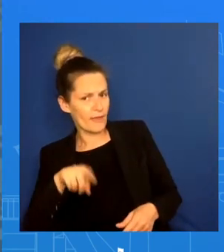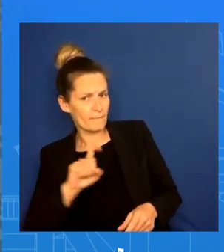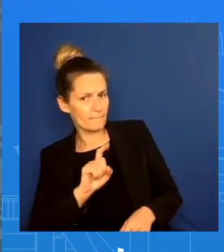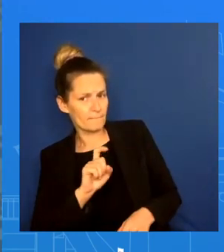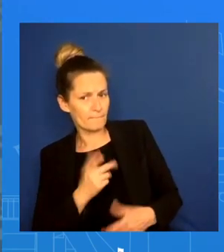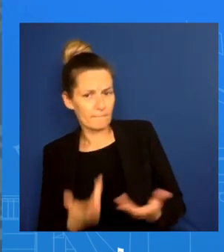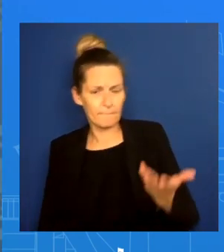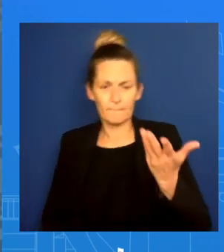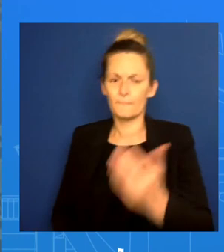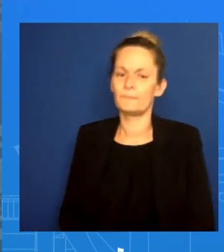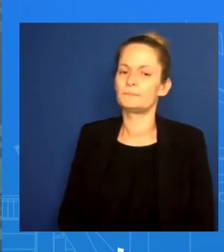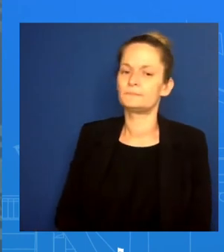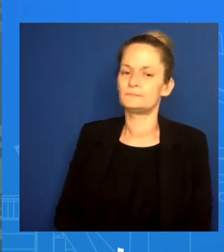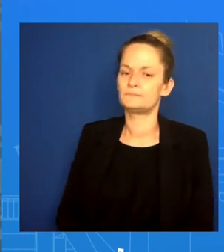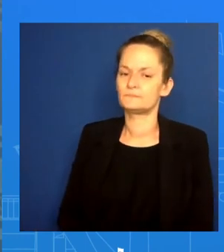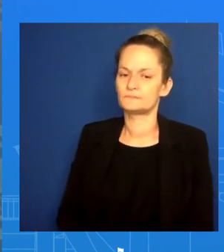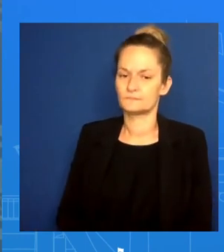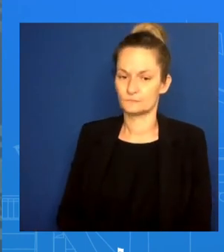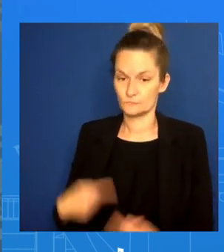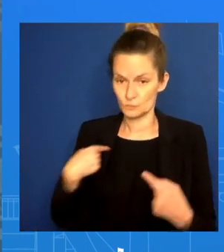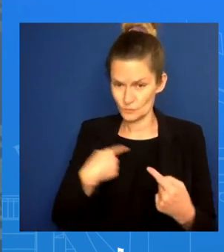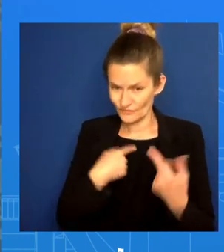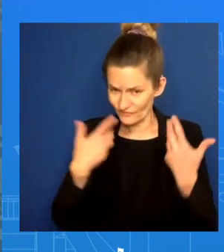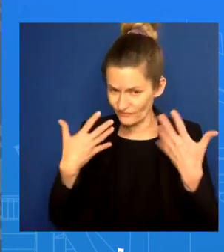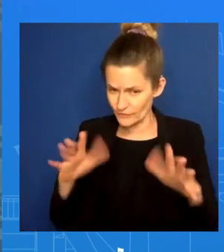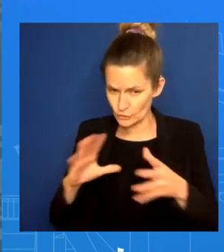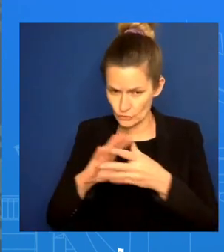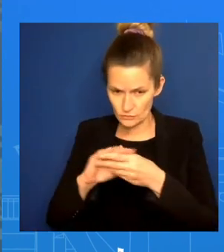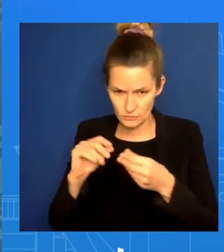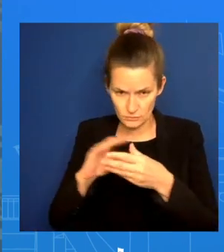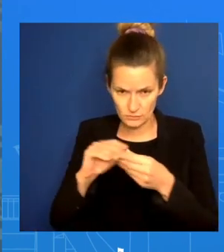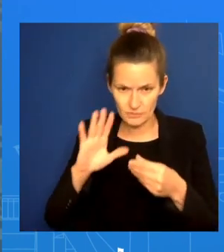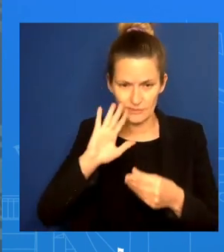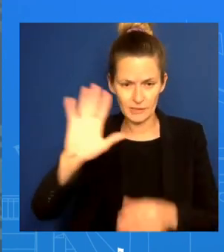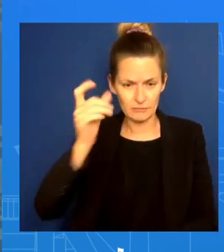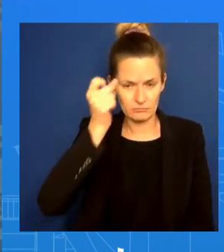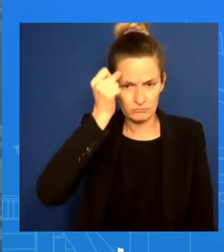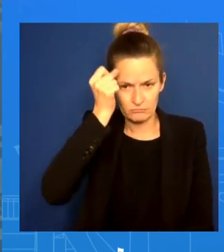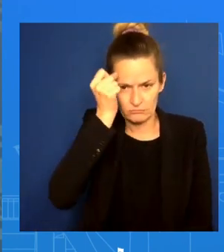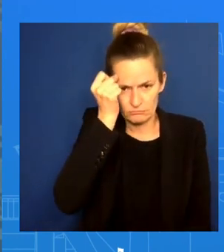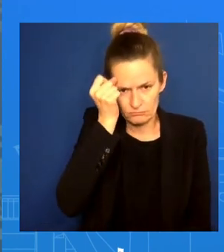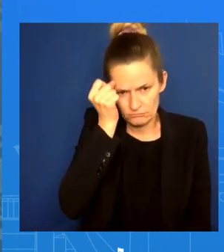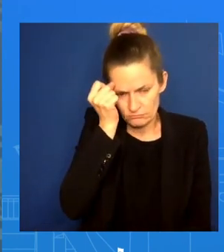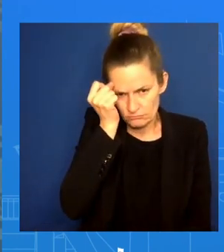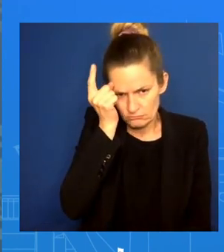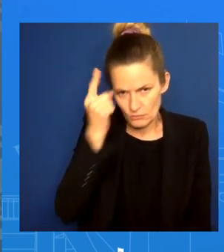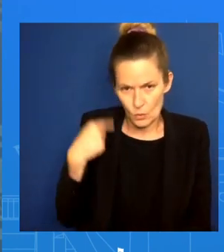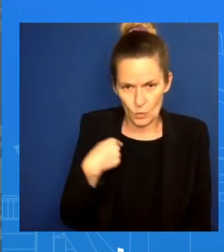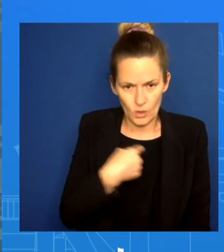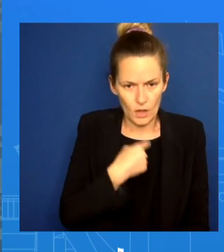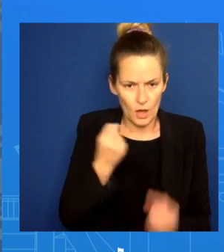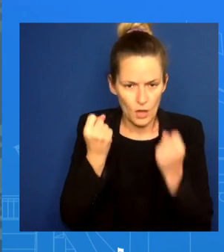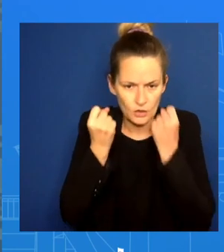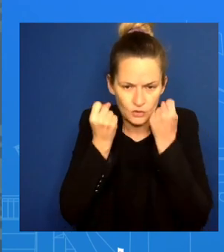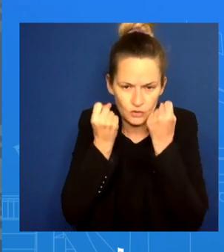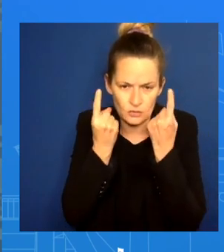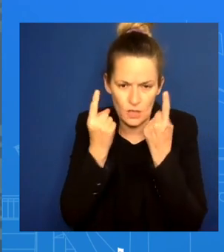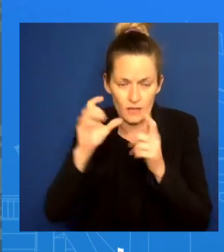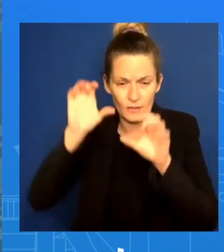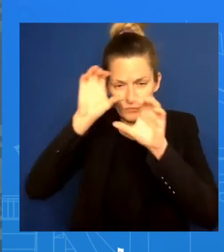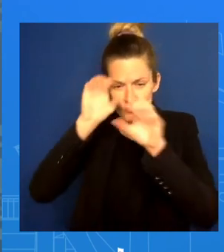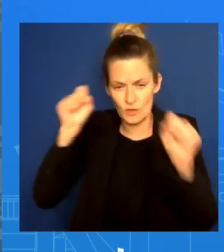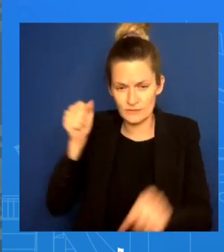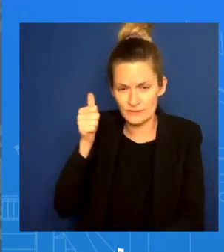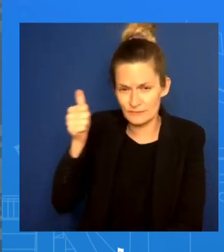going through. We feel that. We understand that. That is something that the president personally understands. We see that the